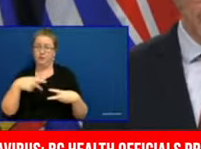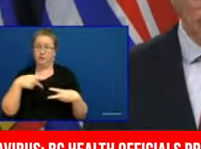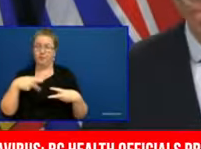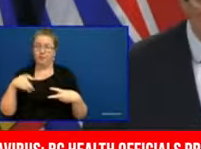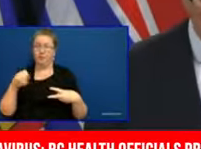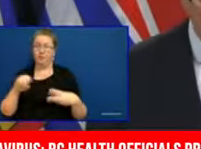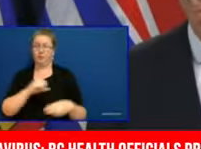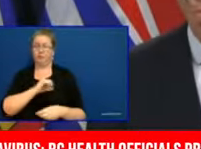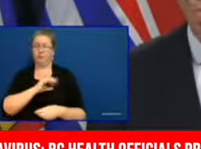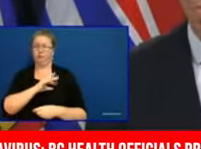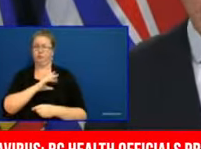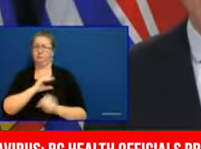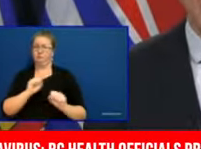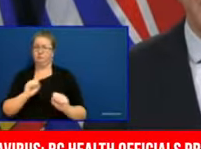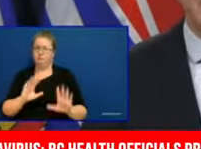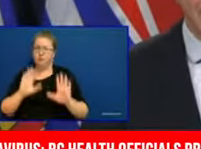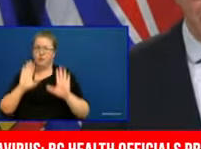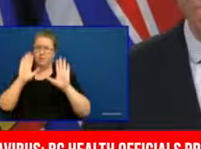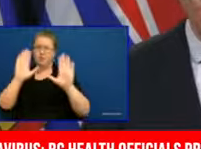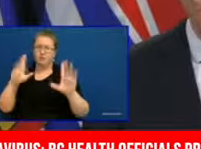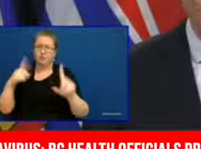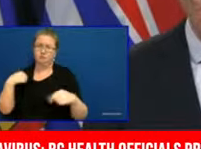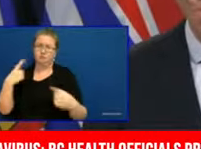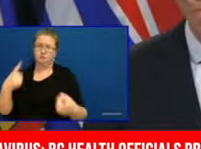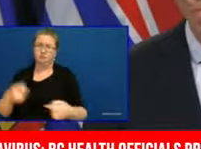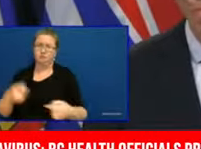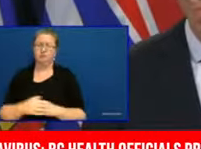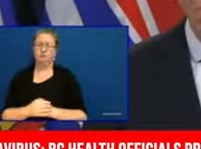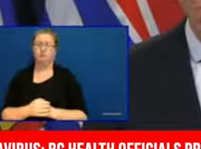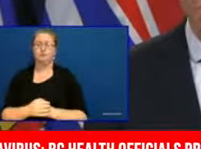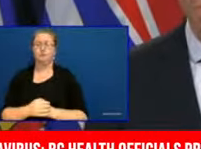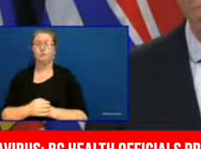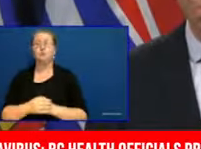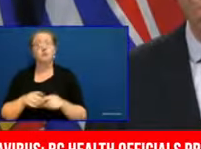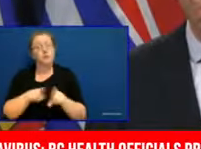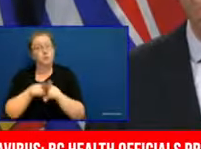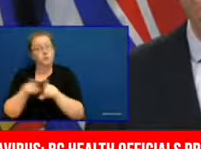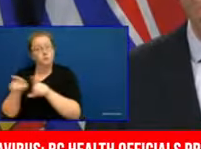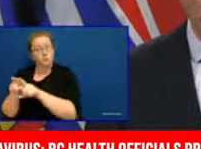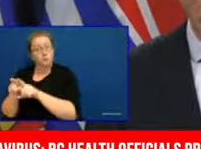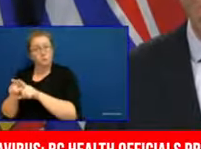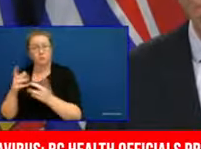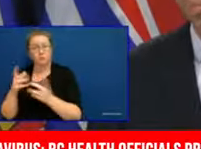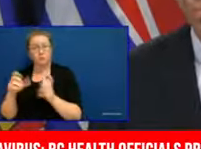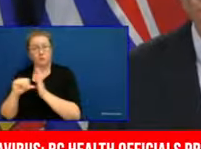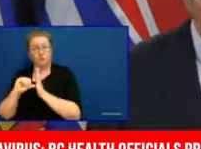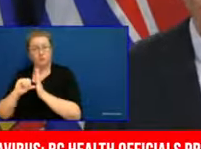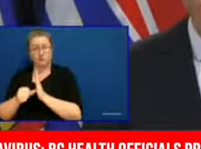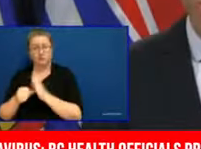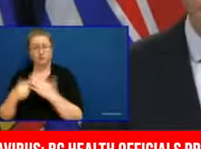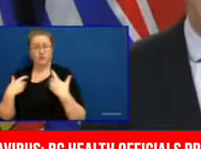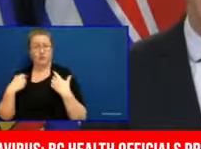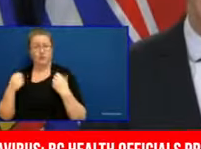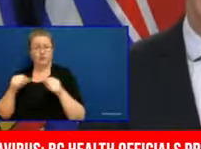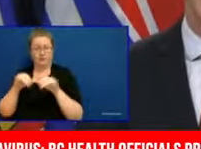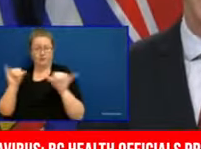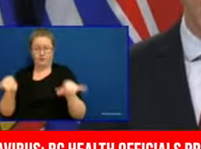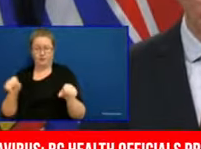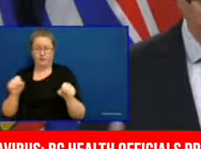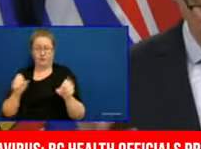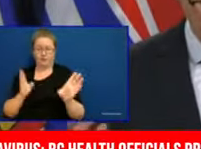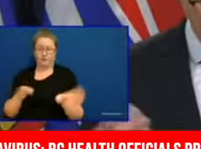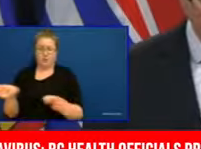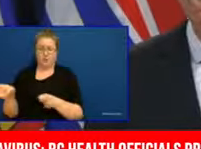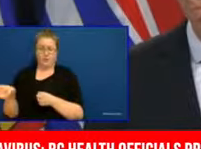is an indication of the work being done in the last couple of weeks in particular in that part of the healthcare system. In addition, I wanted to show that the